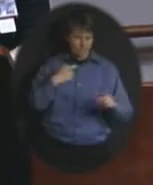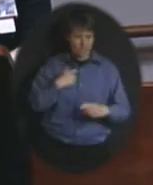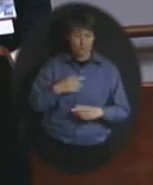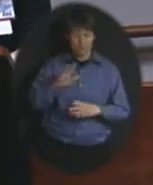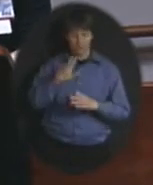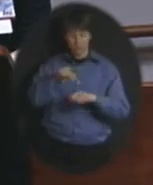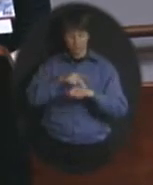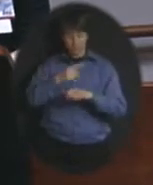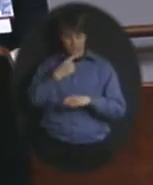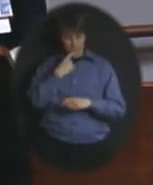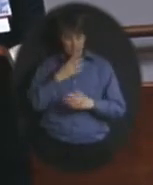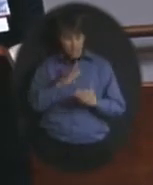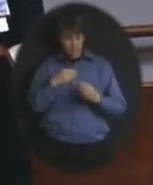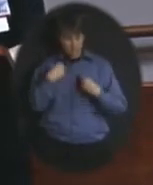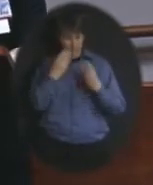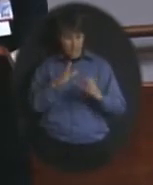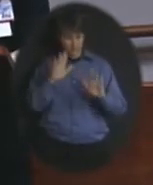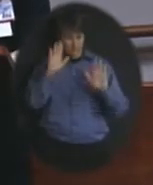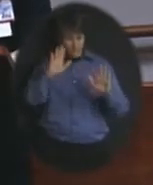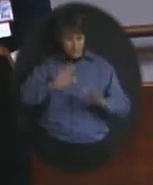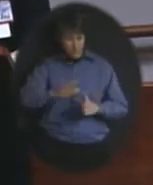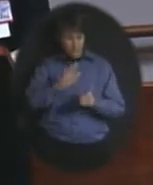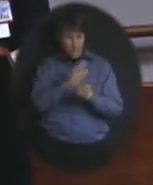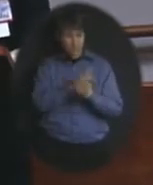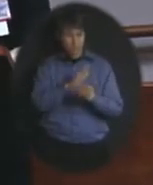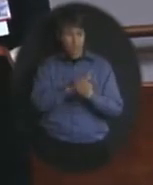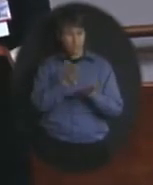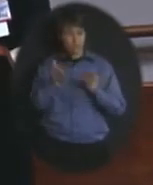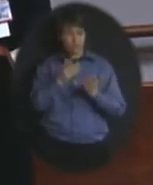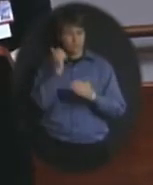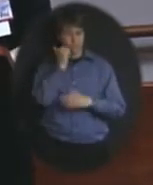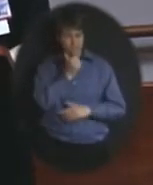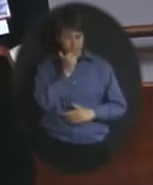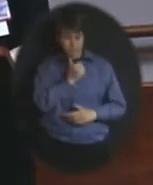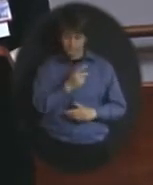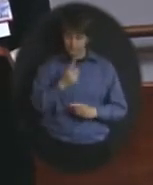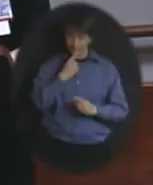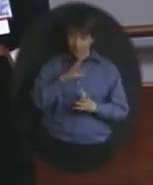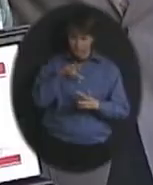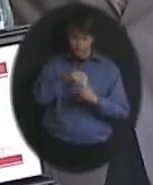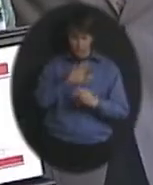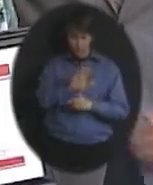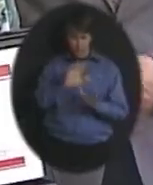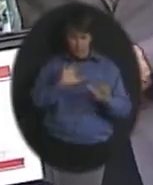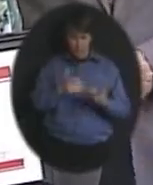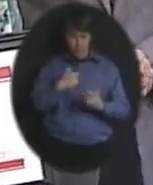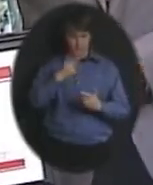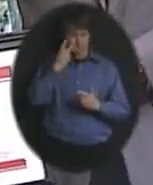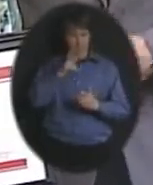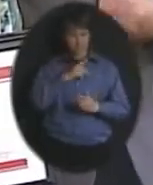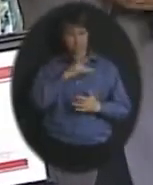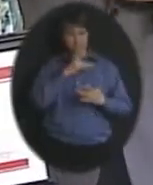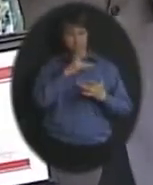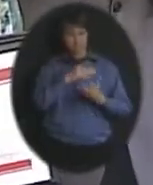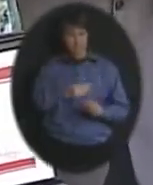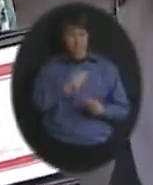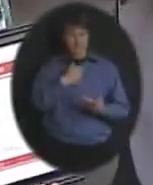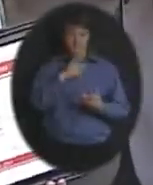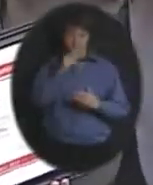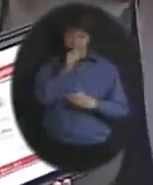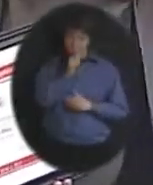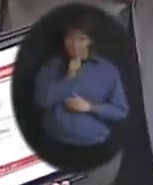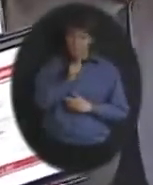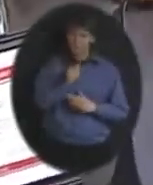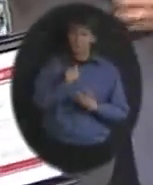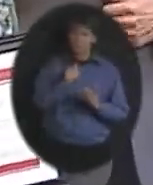provides exceptional school service on a daily basis. He said, "When I'm in her classroom, I see kindness, patience, tolerance, and joy.